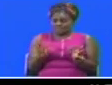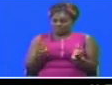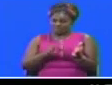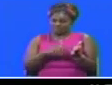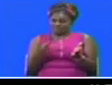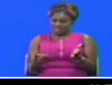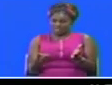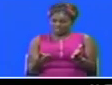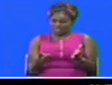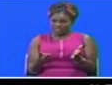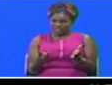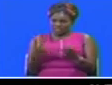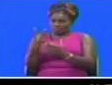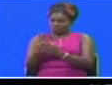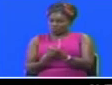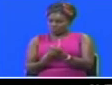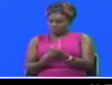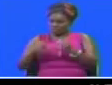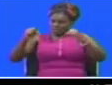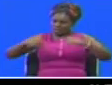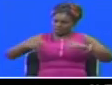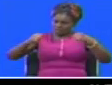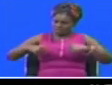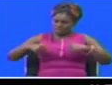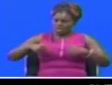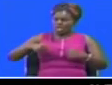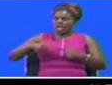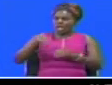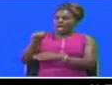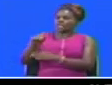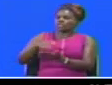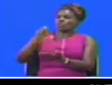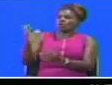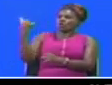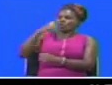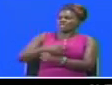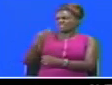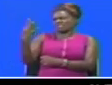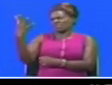probably the two coalitions can come together and seek for more days, like 3 or 4 extra days,